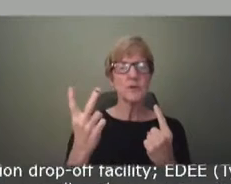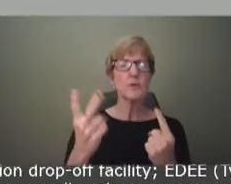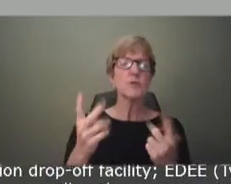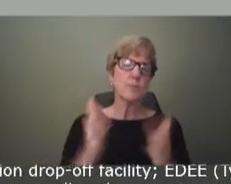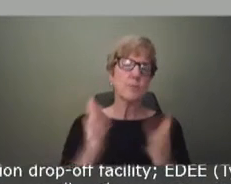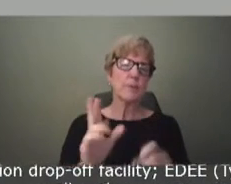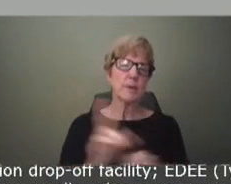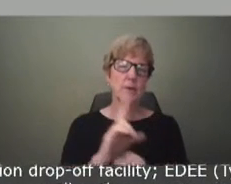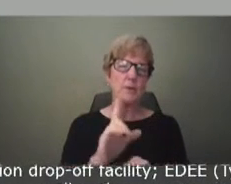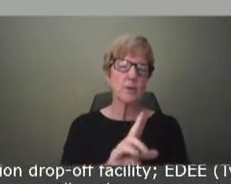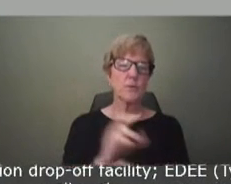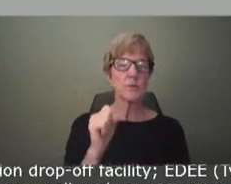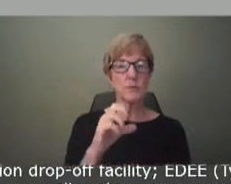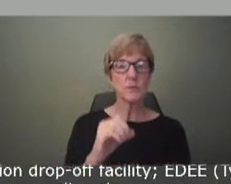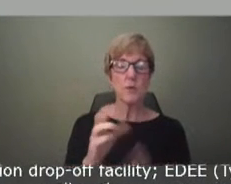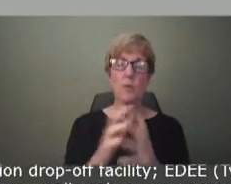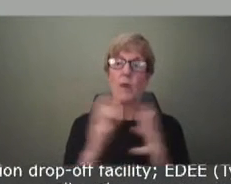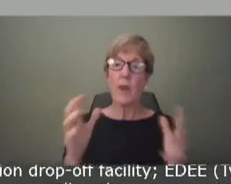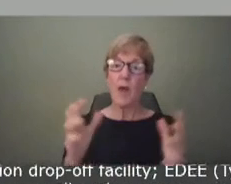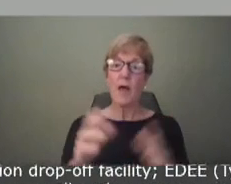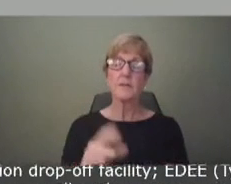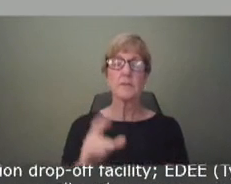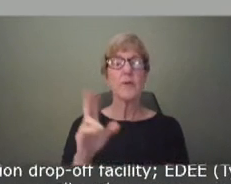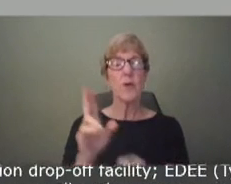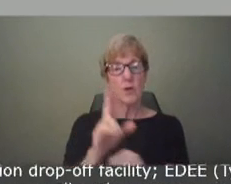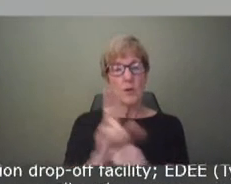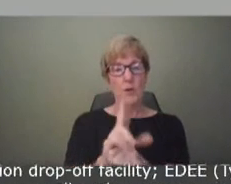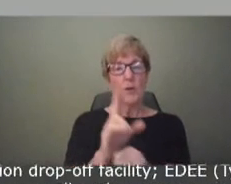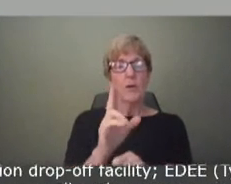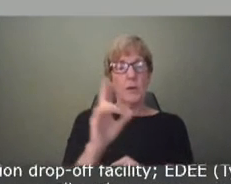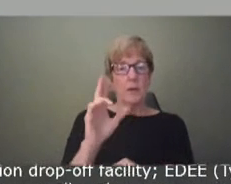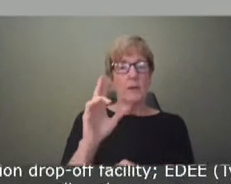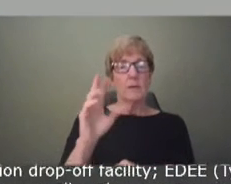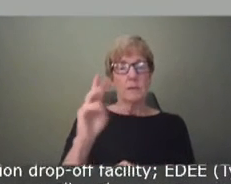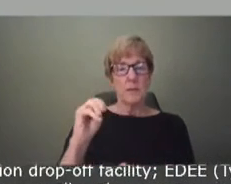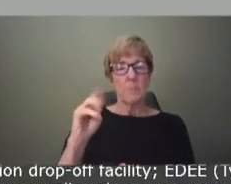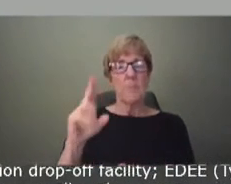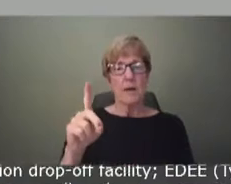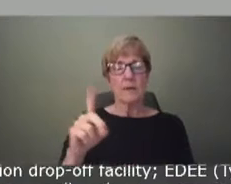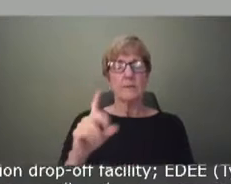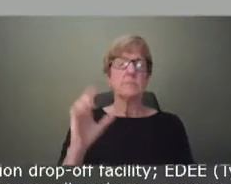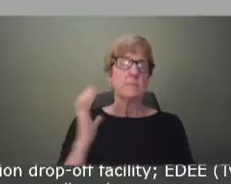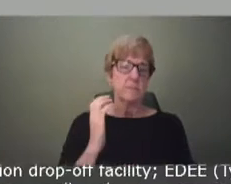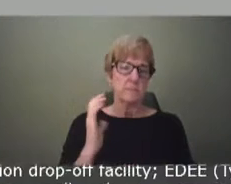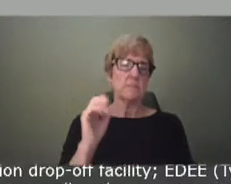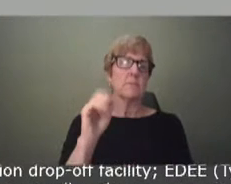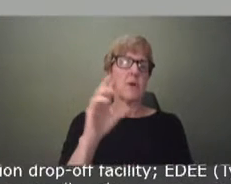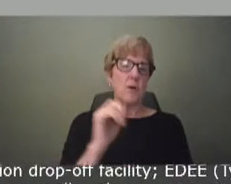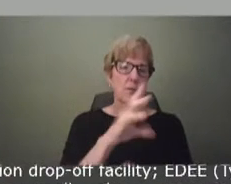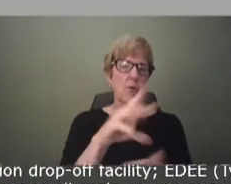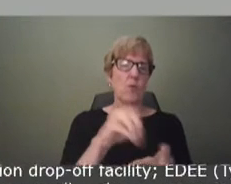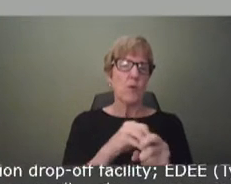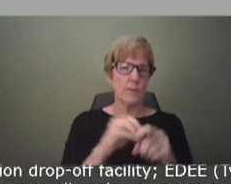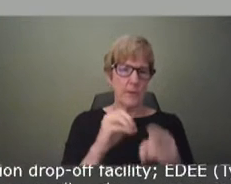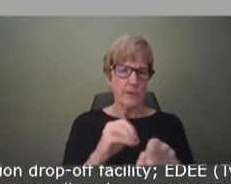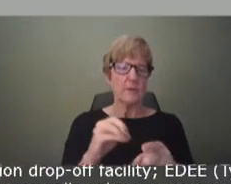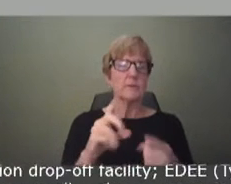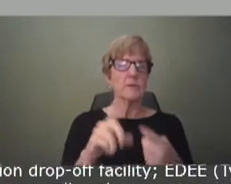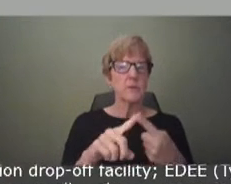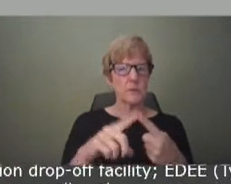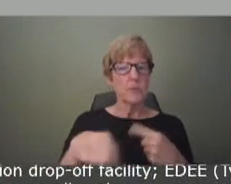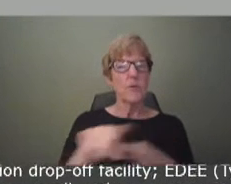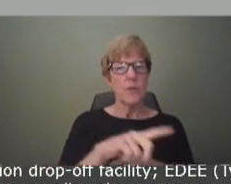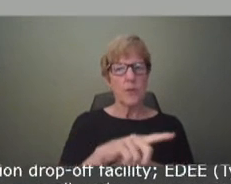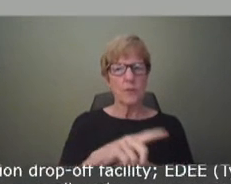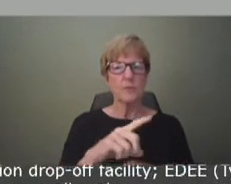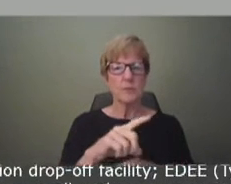uh so lots of the uh uses that are found in mud are Incorporated uh mainly to those that are kind of akin to the